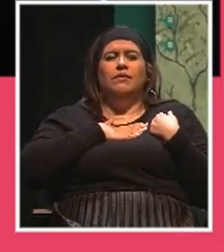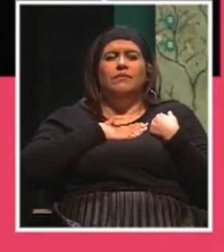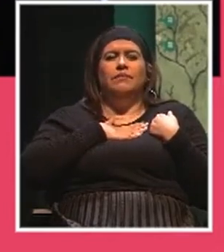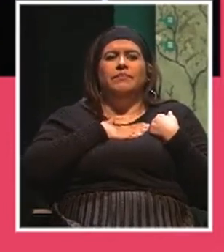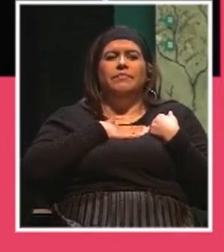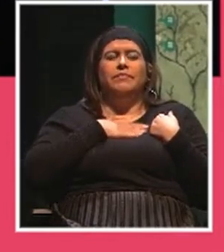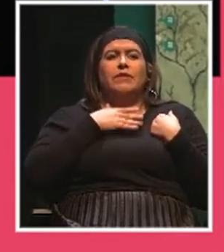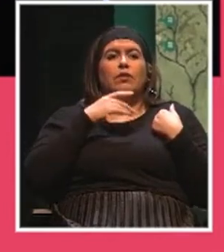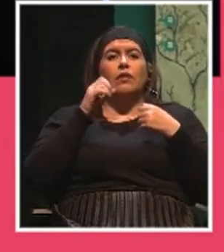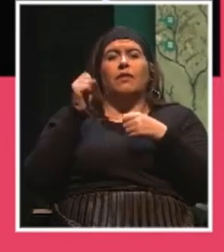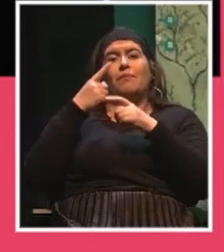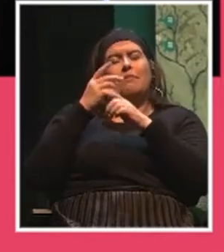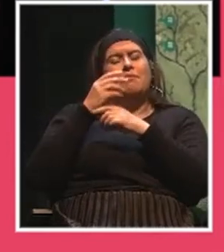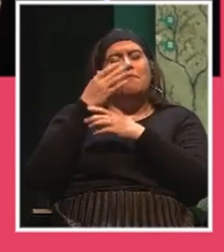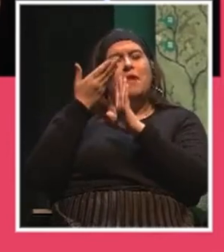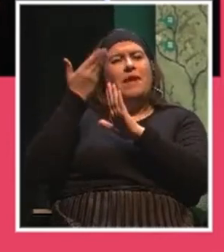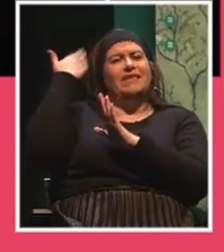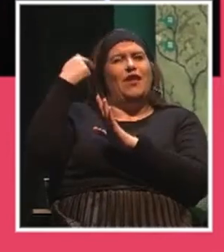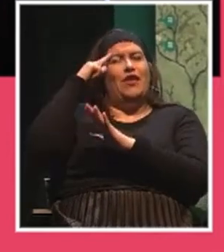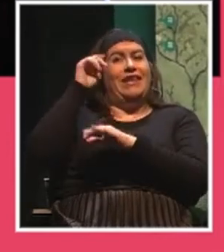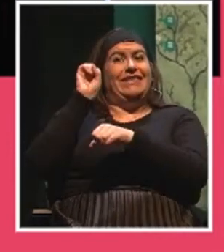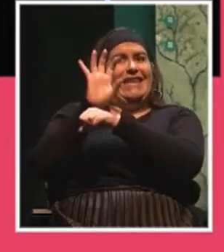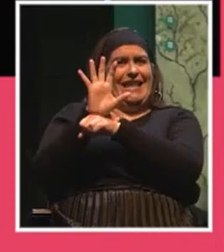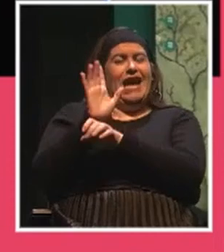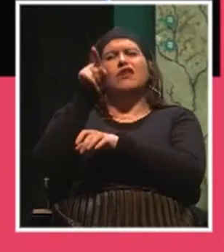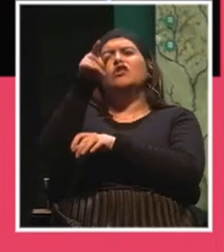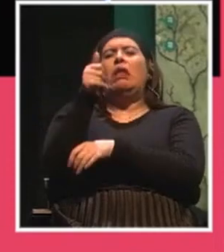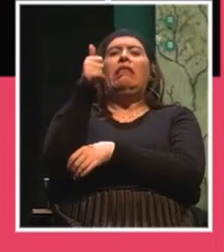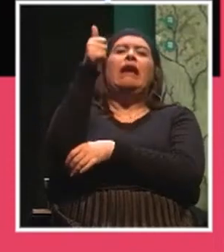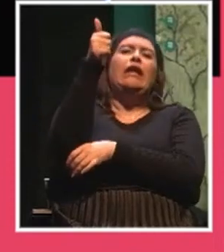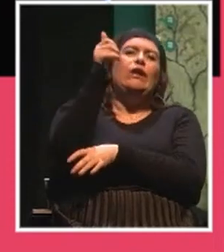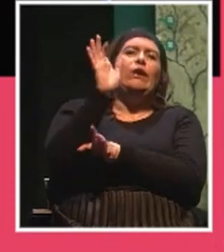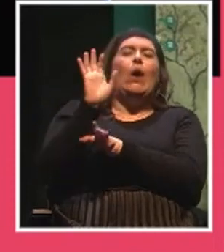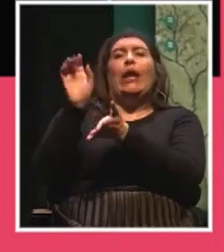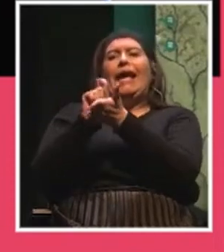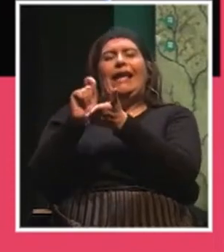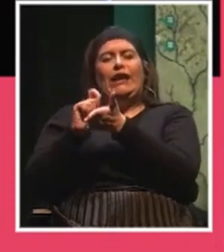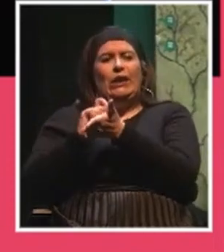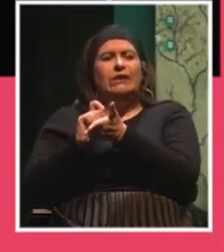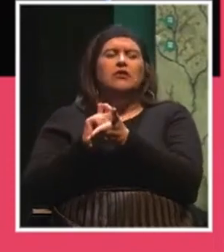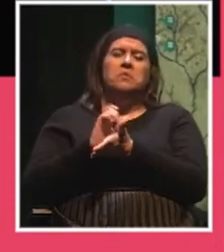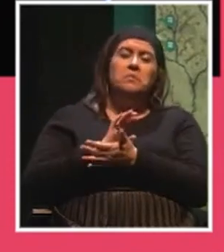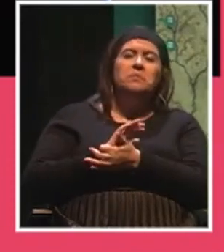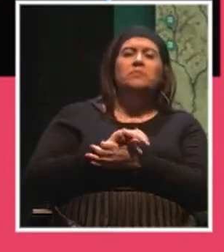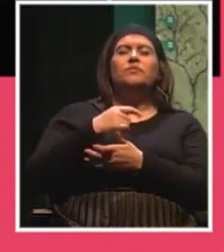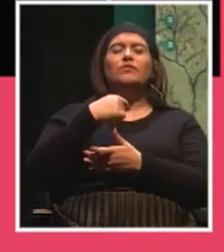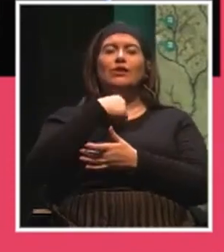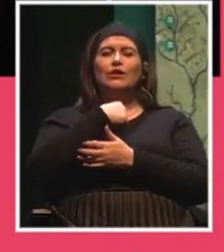actually a director and a writer like they are. But I'm working in the capacity of